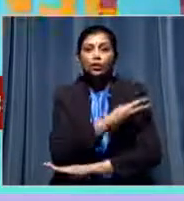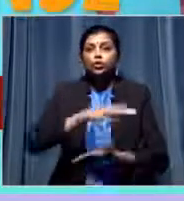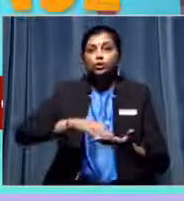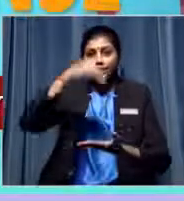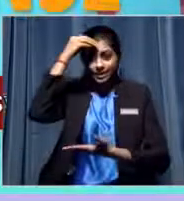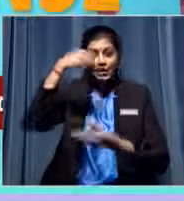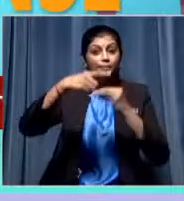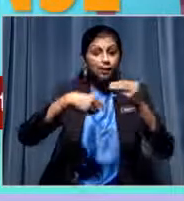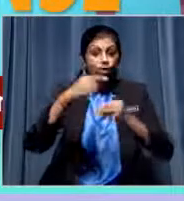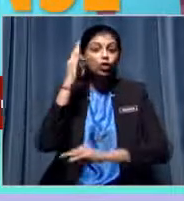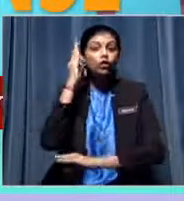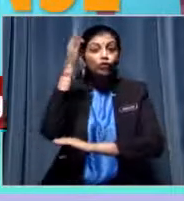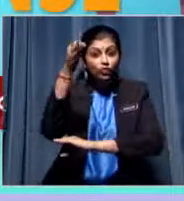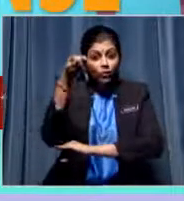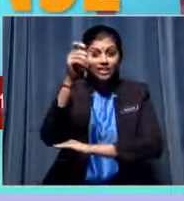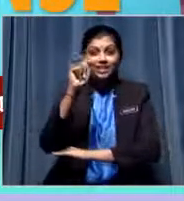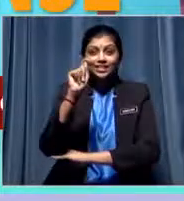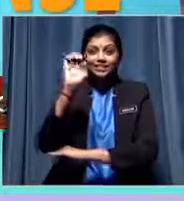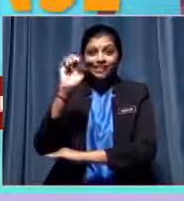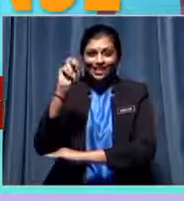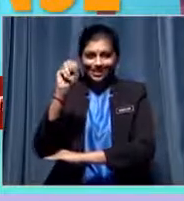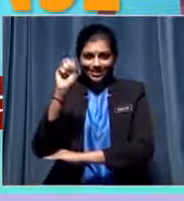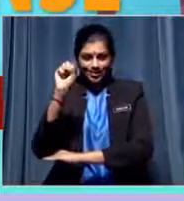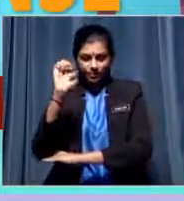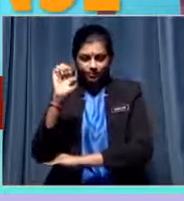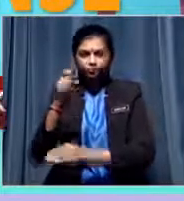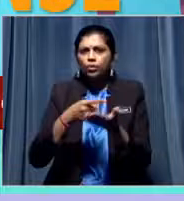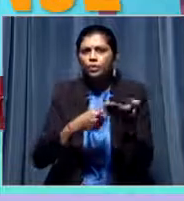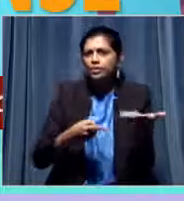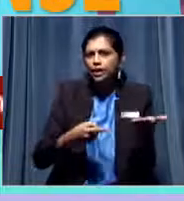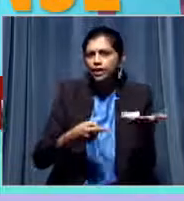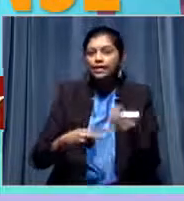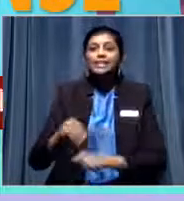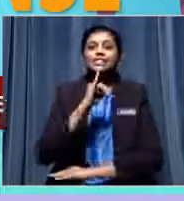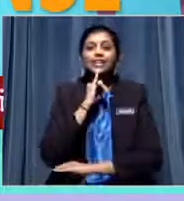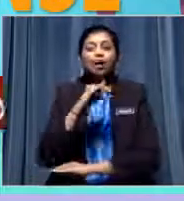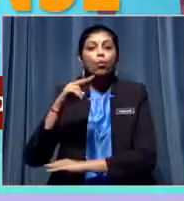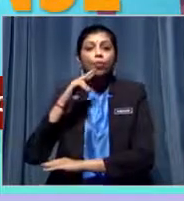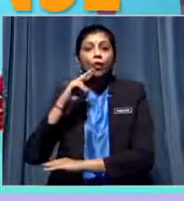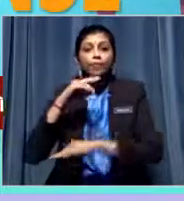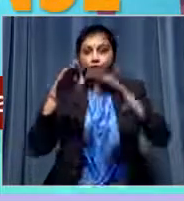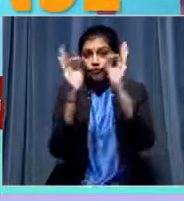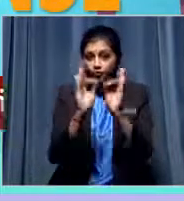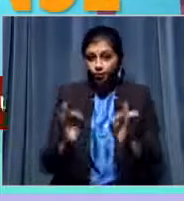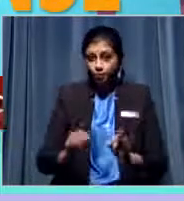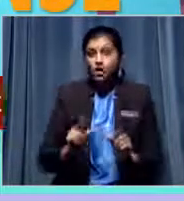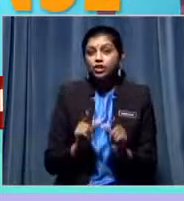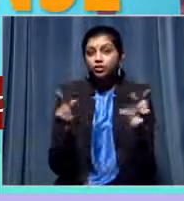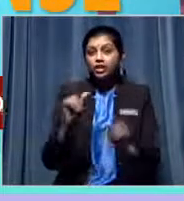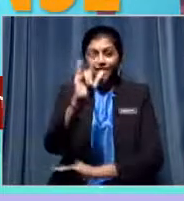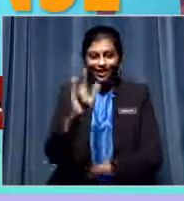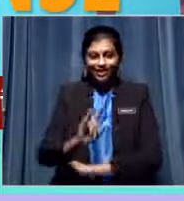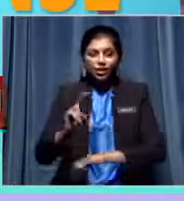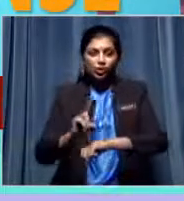tense. The future tense is a verb form that generally used to express an action or